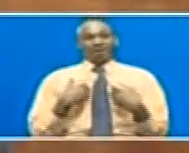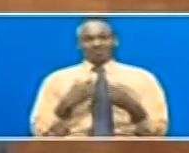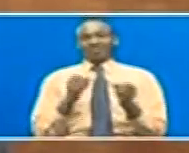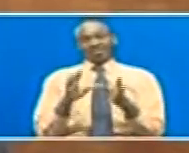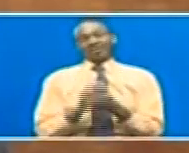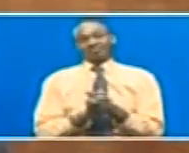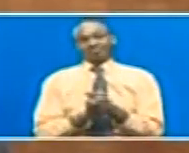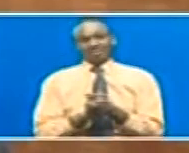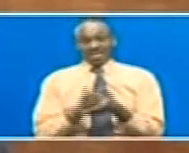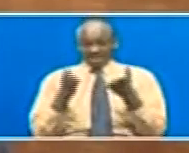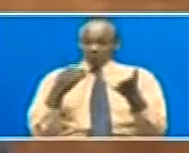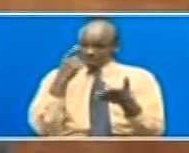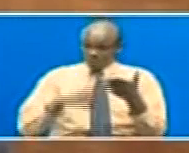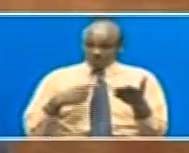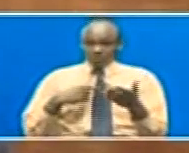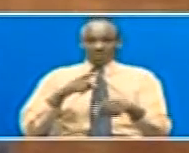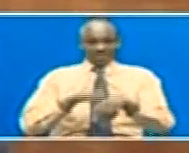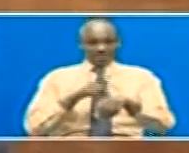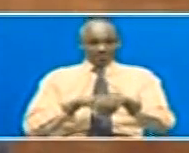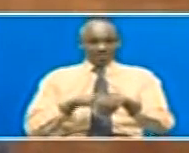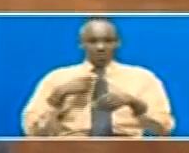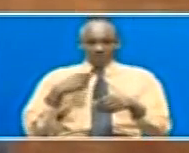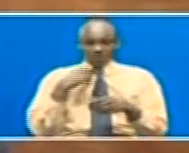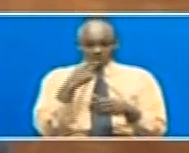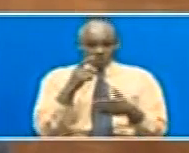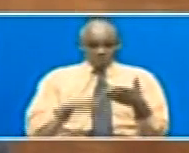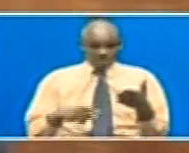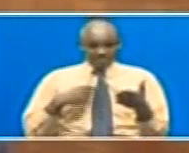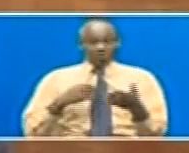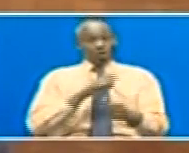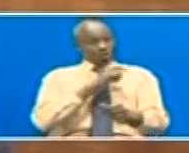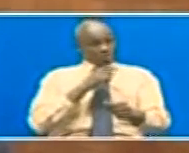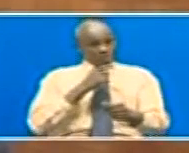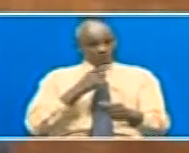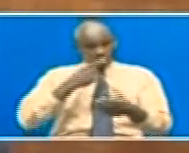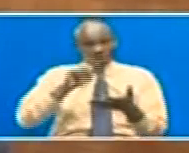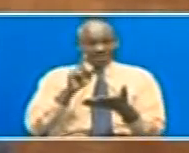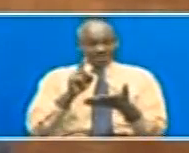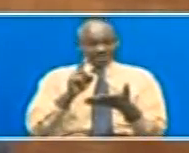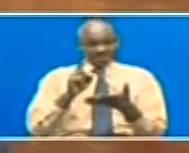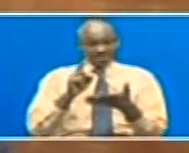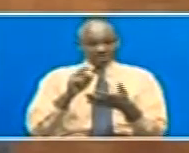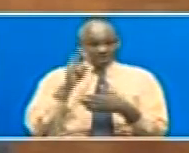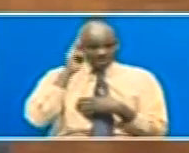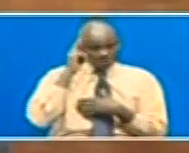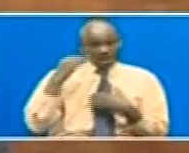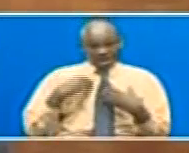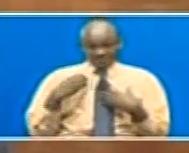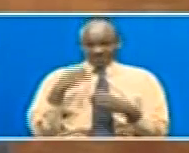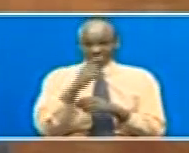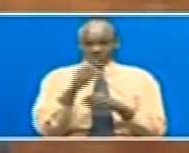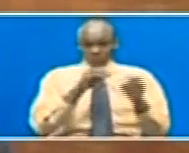avoidance of doubt, the first appellant is to restore the authorization for self-provisioning digital